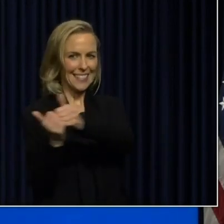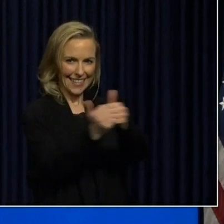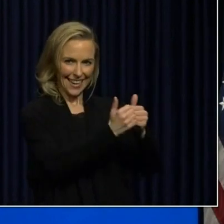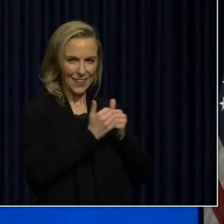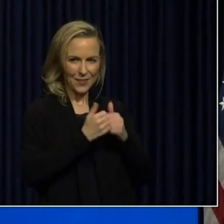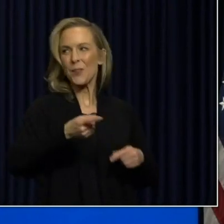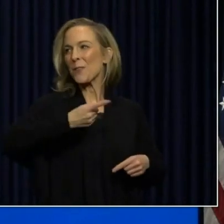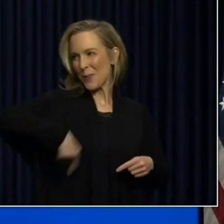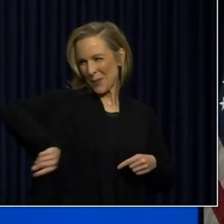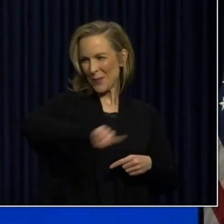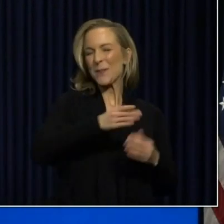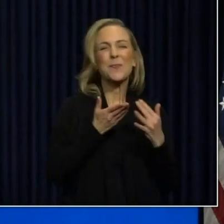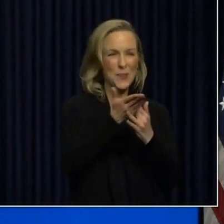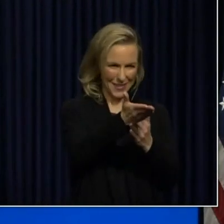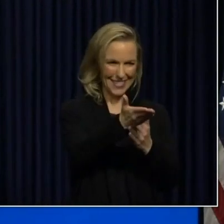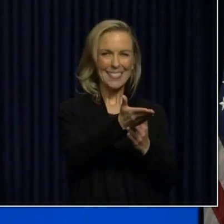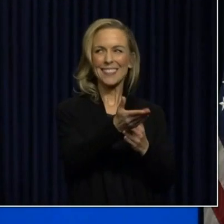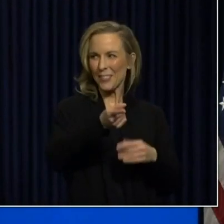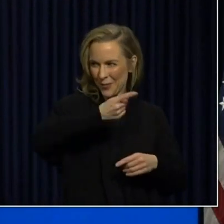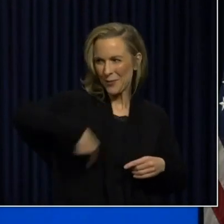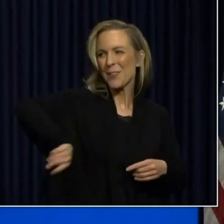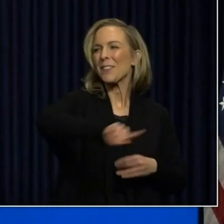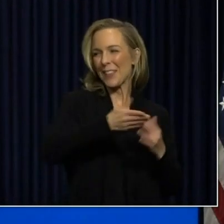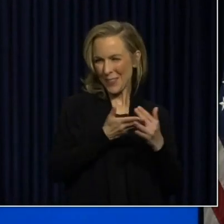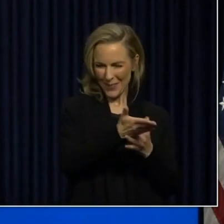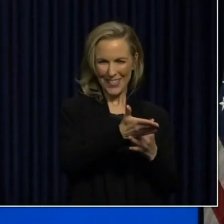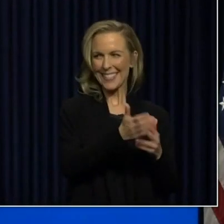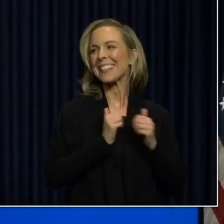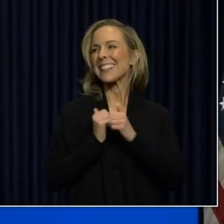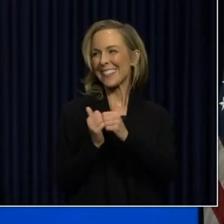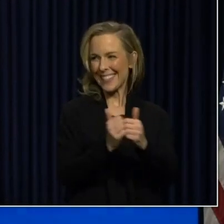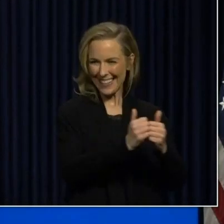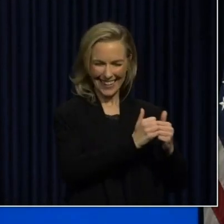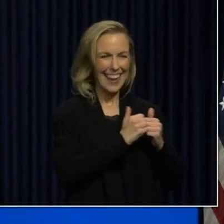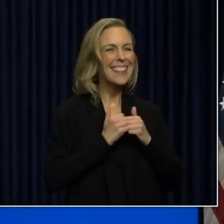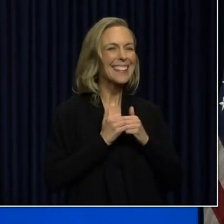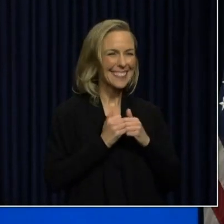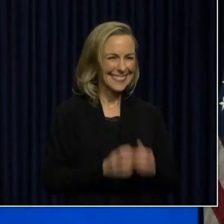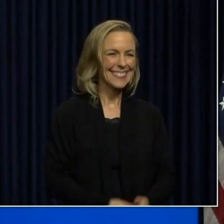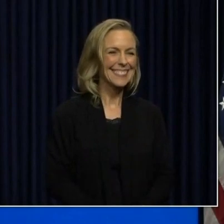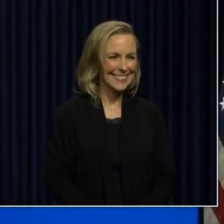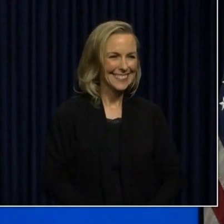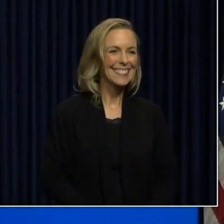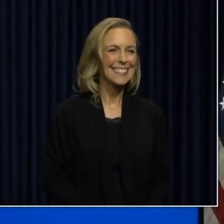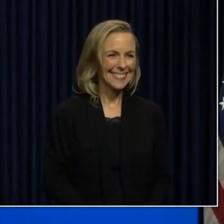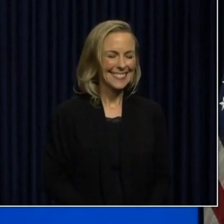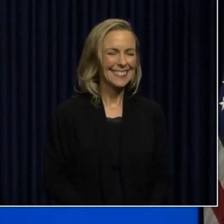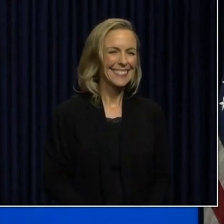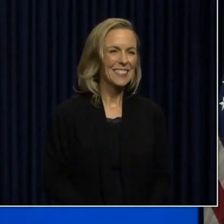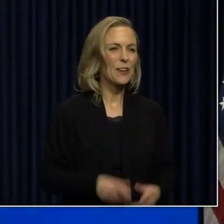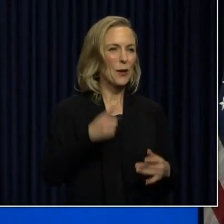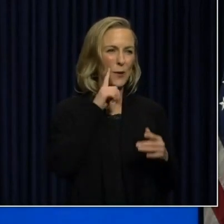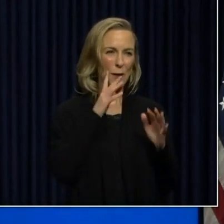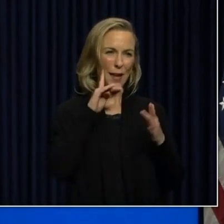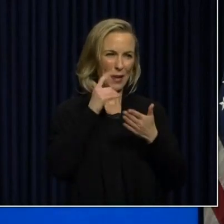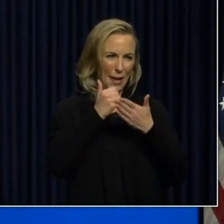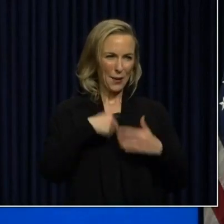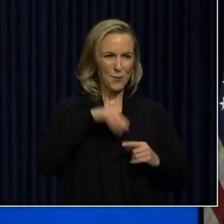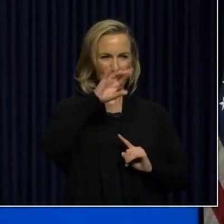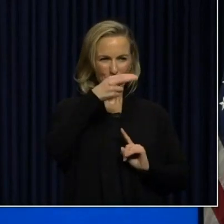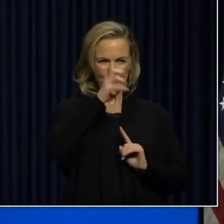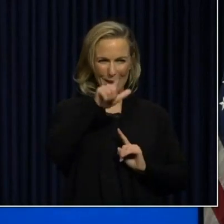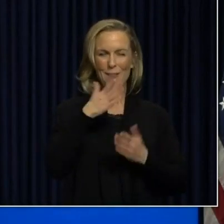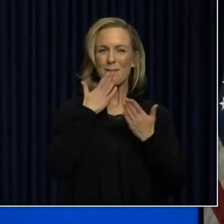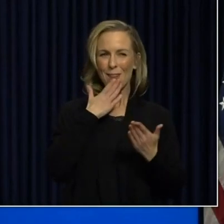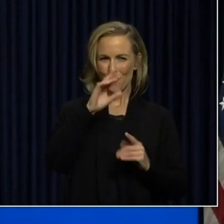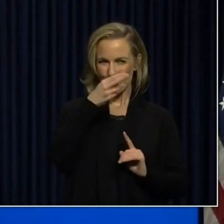last time. We will get through this. We will get through this together. I'm helped today by Rachel.